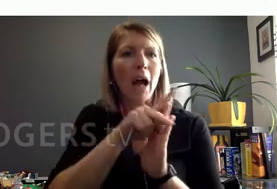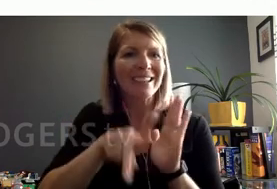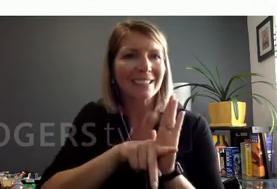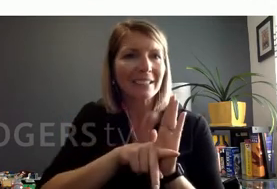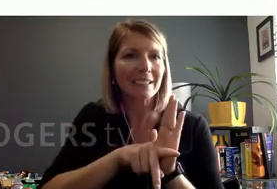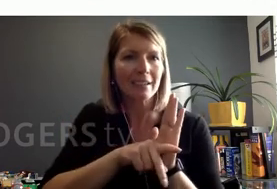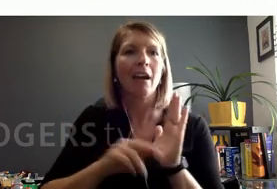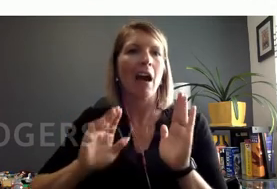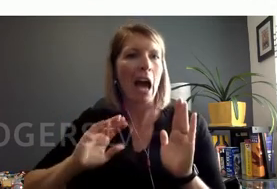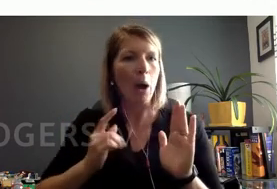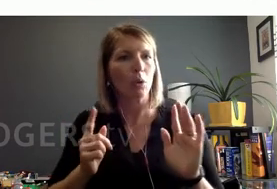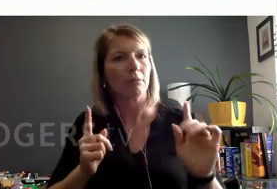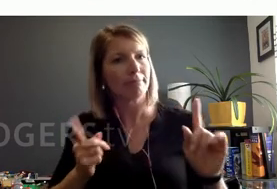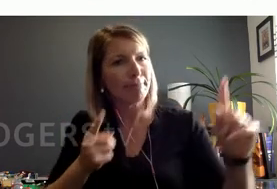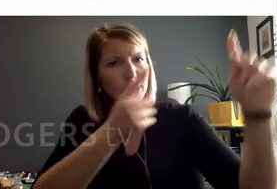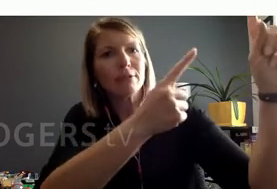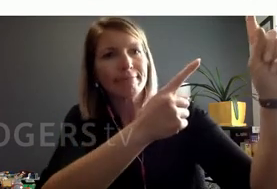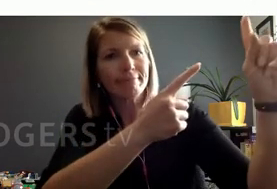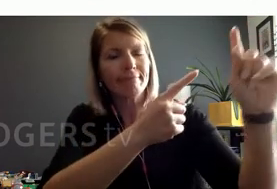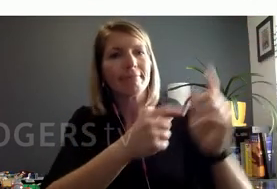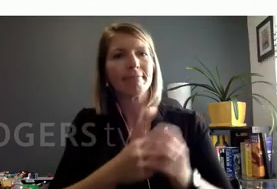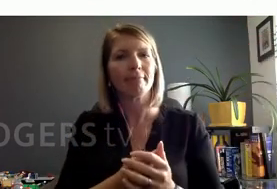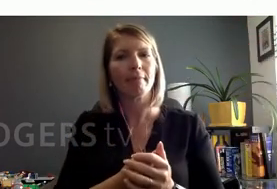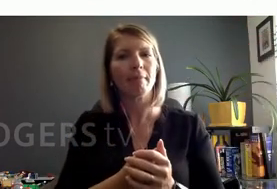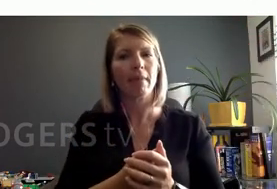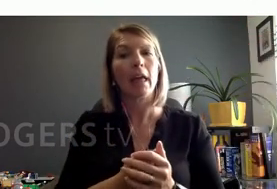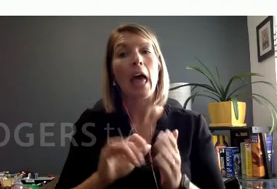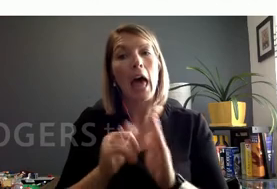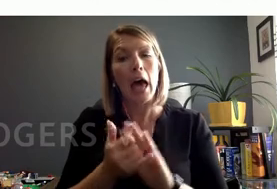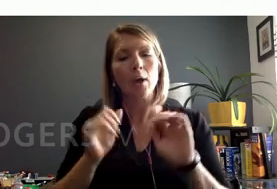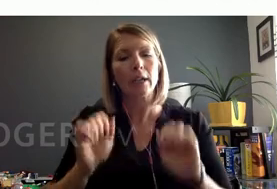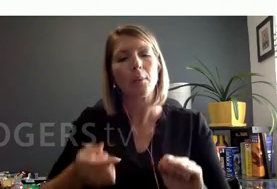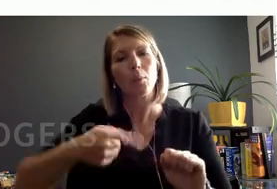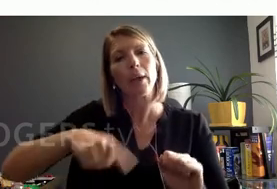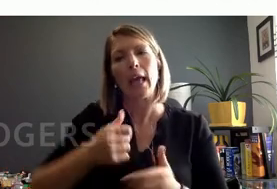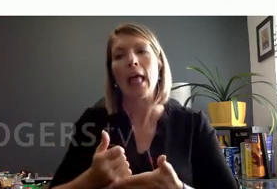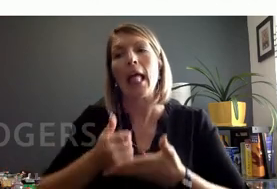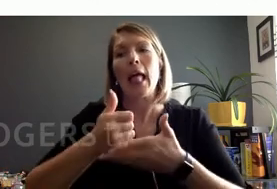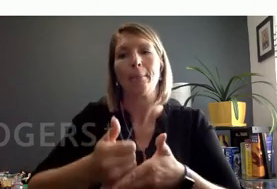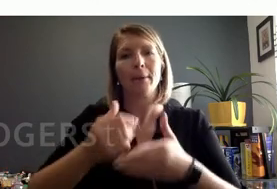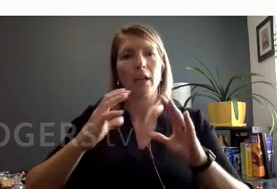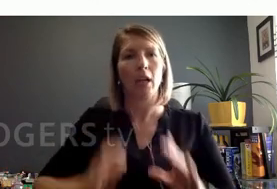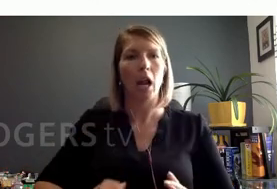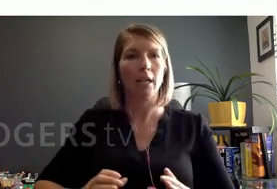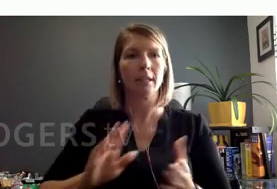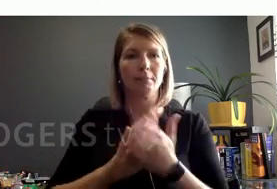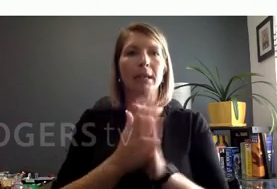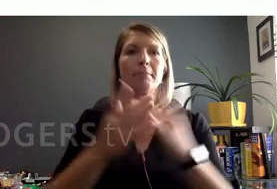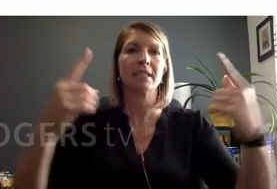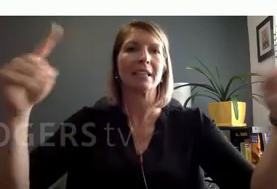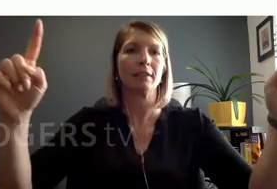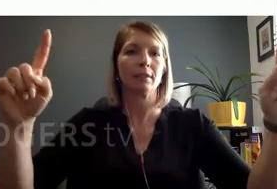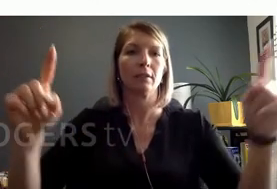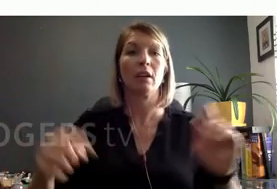here is what we call, how do we help clients thrive and communities prosper? You know, Tony talked about, you know, what newcomers to Canada and